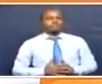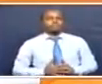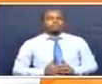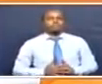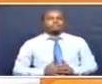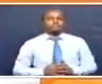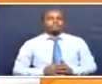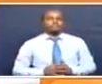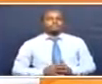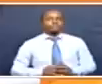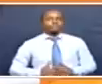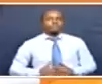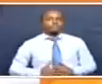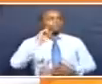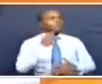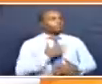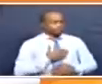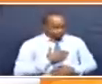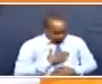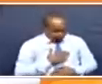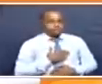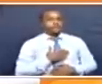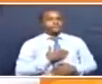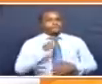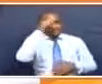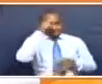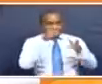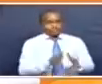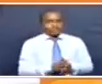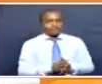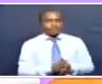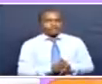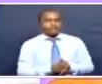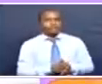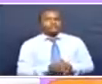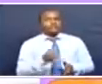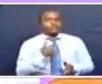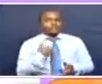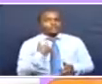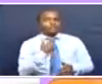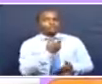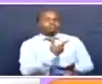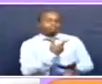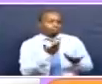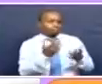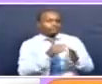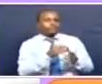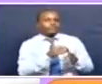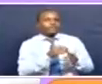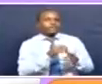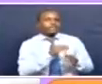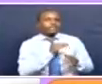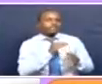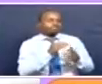His Excellency, the Governor. Mudomi and I share an alma mater, and our maxim was nothing but the best, or mm-hmm.